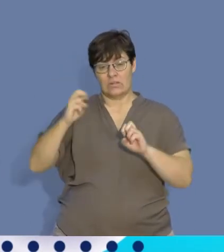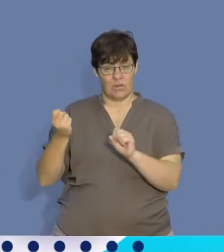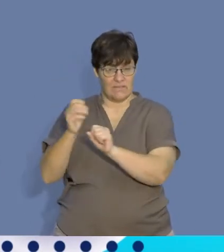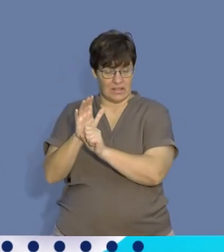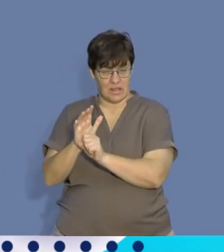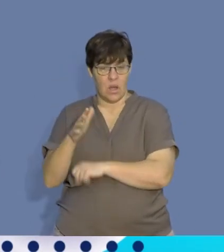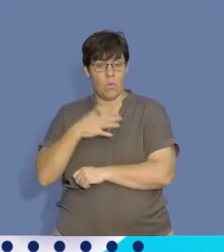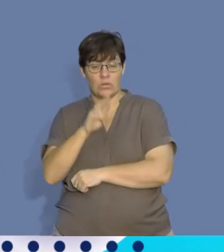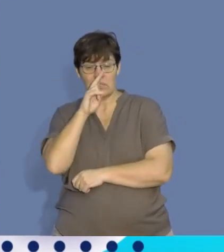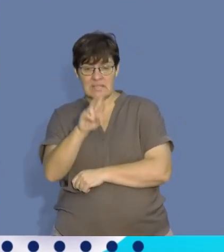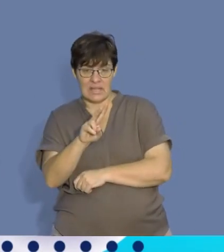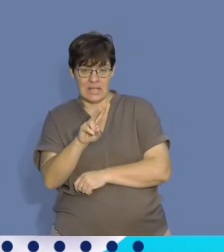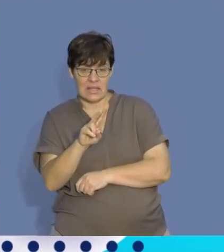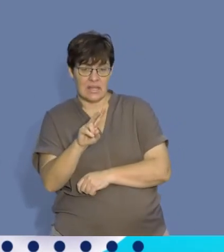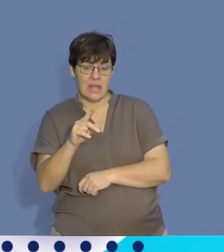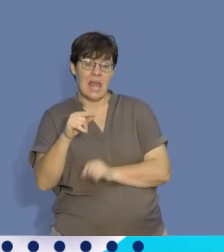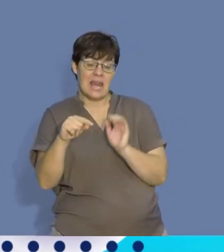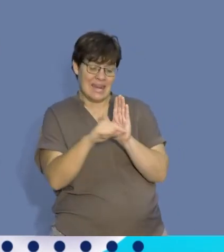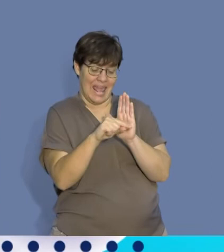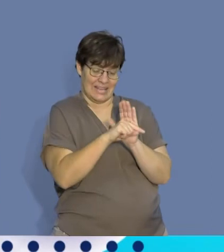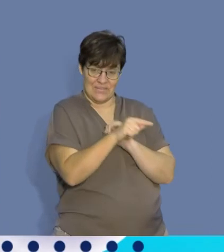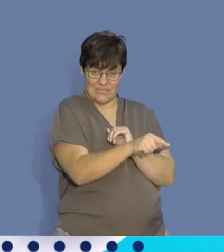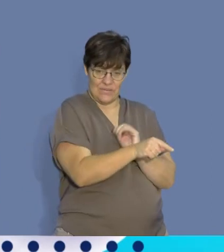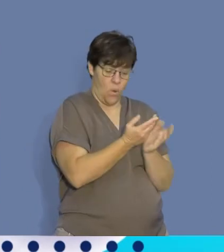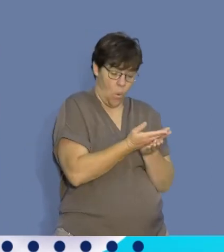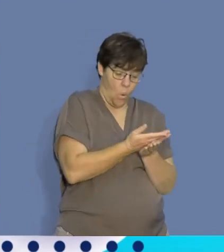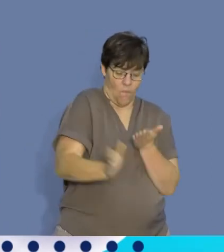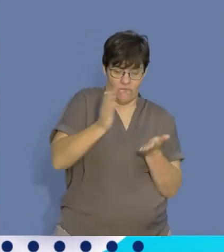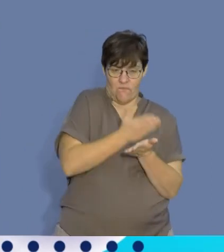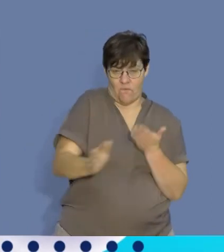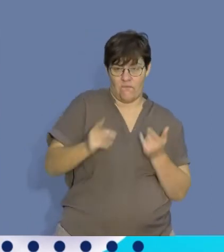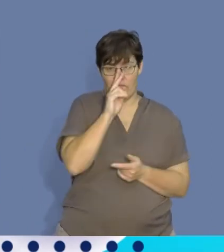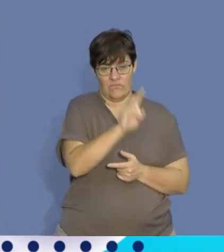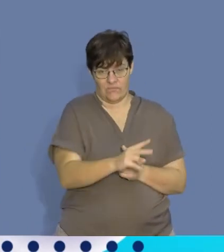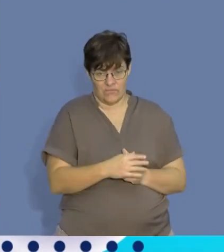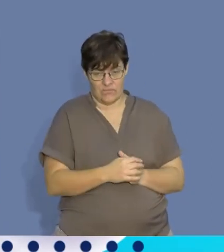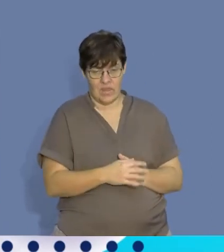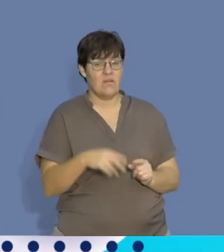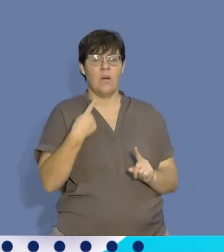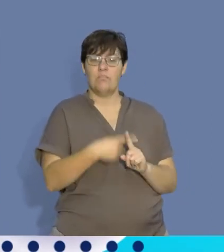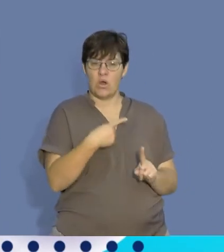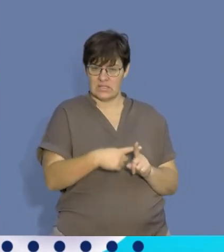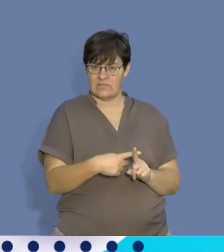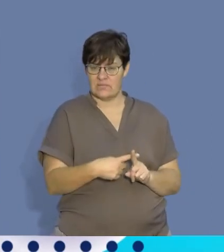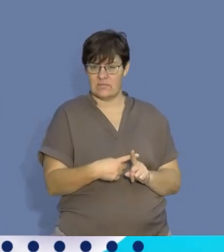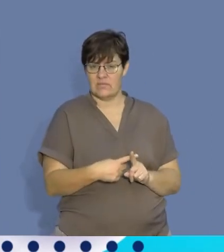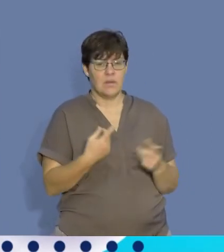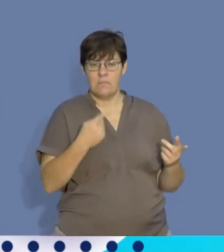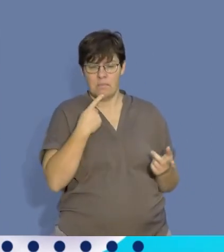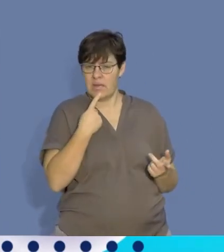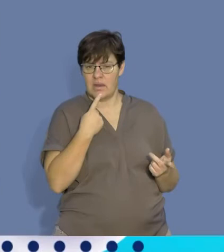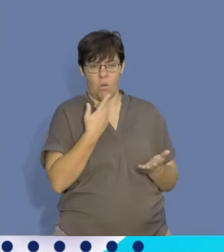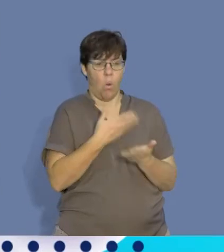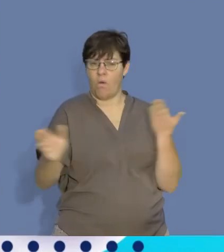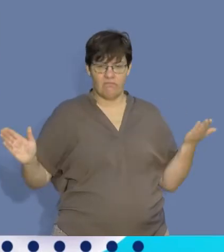how electrons get pushed out. If it's positively charged, the electrons aren't going to